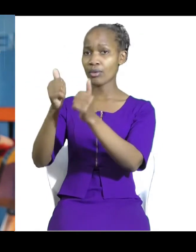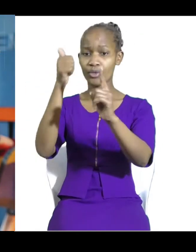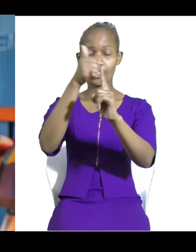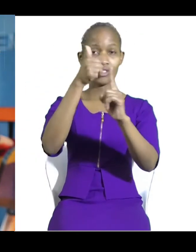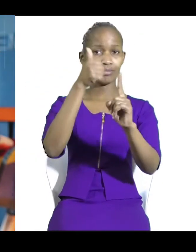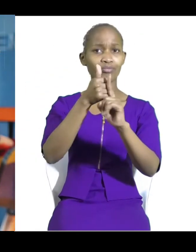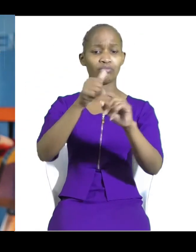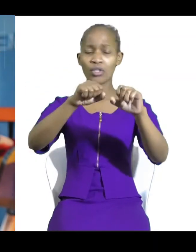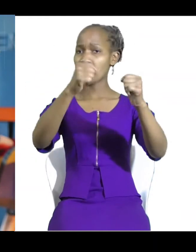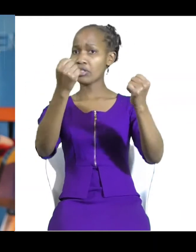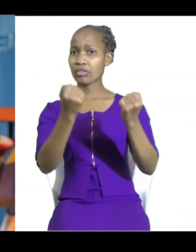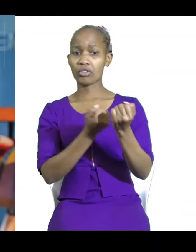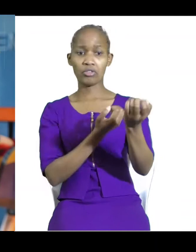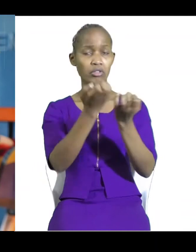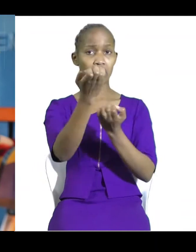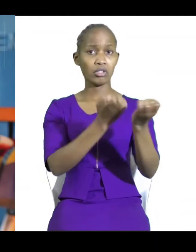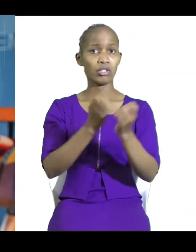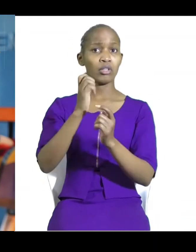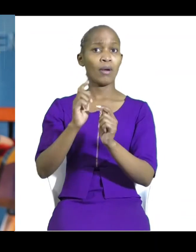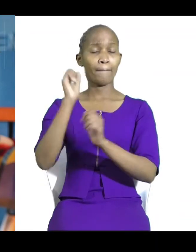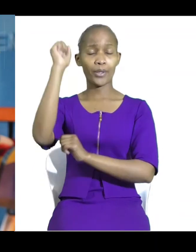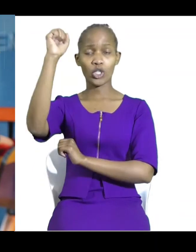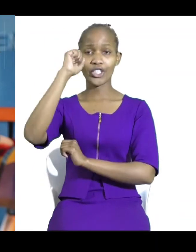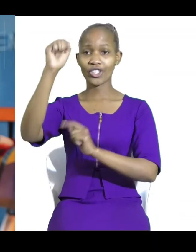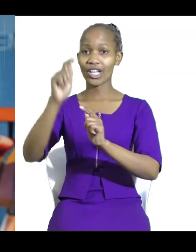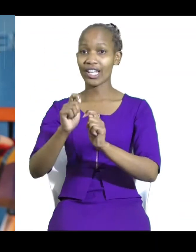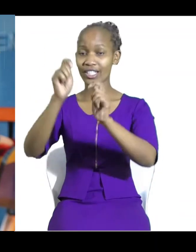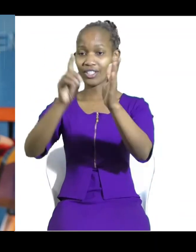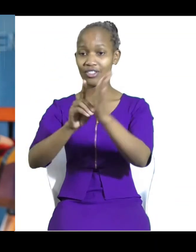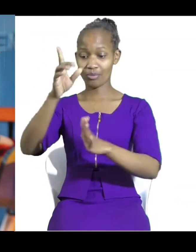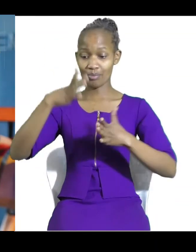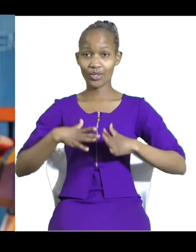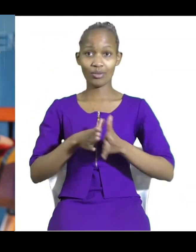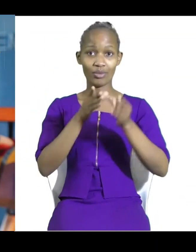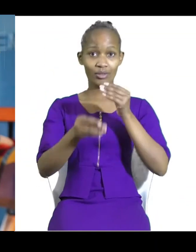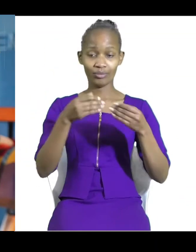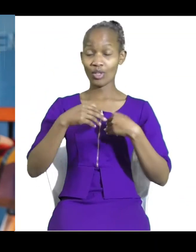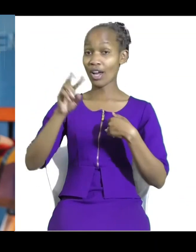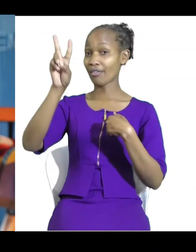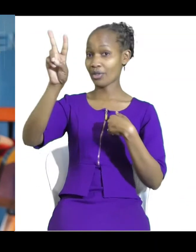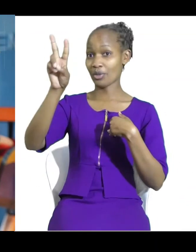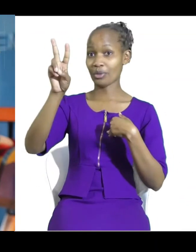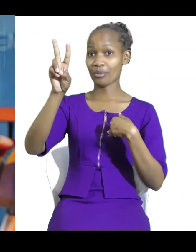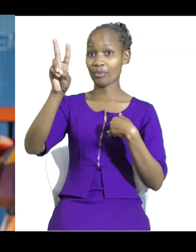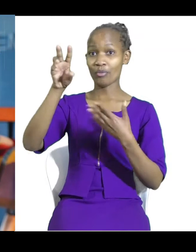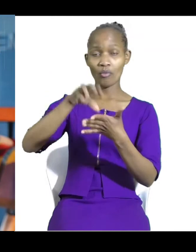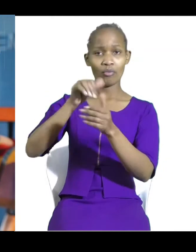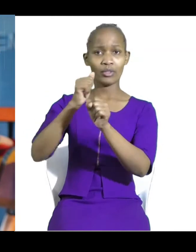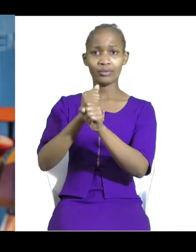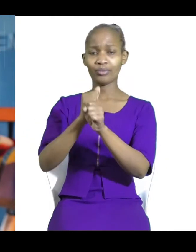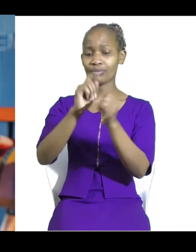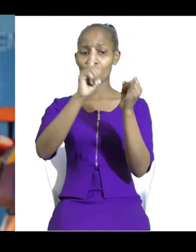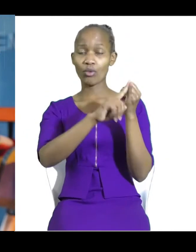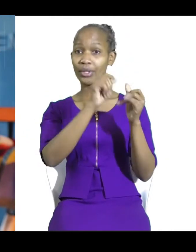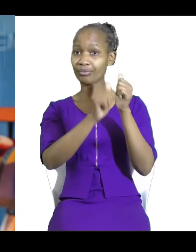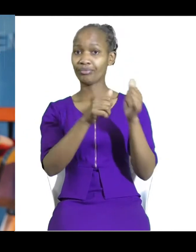that propagates socio-economic, political, and talent development of persons with disabilities. We have two products that work around that area. Product number